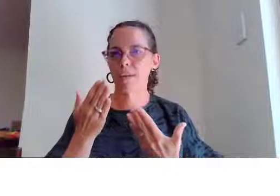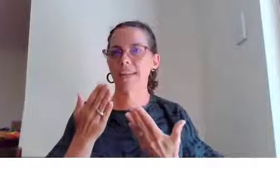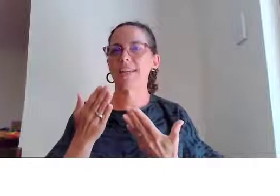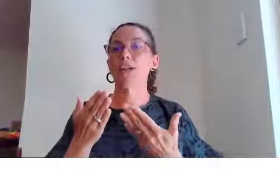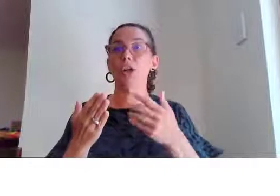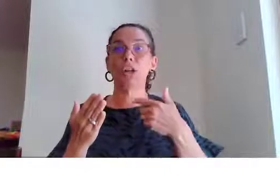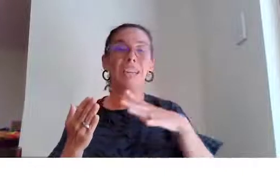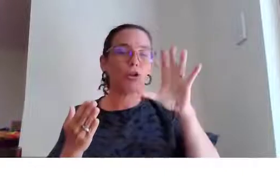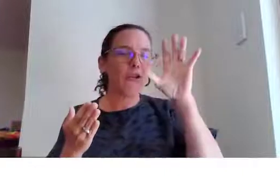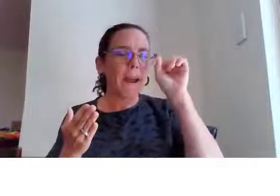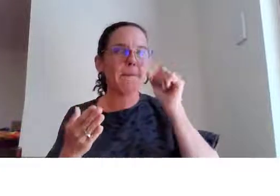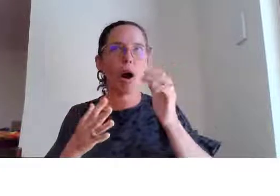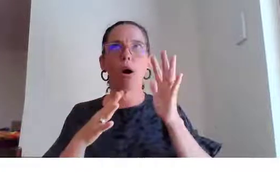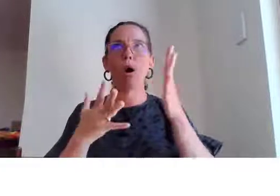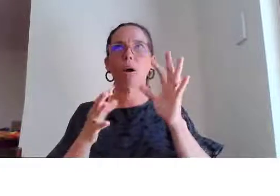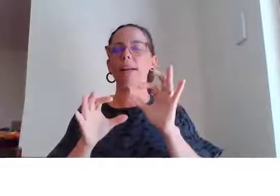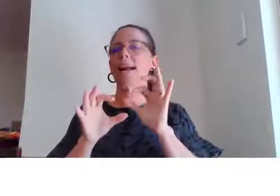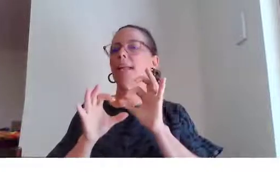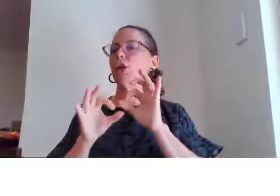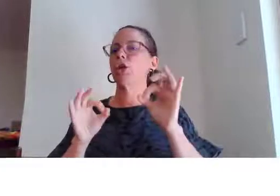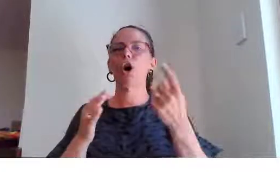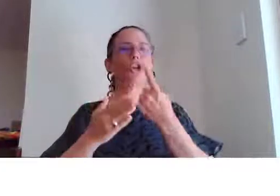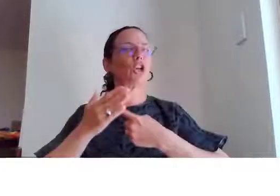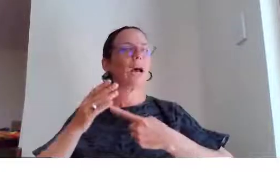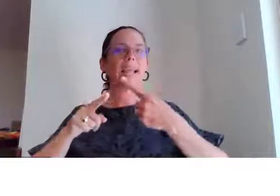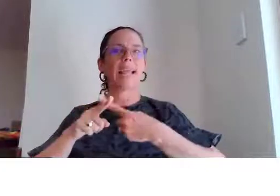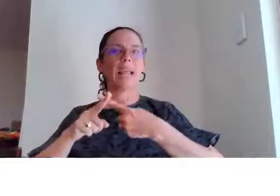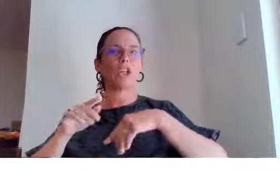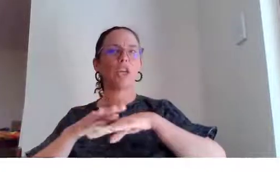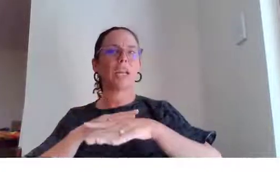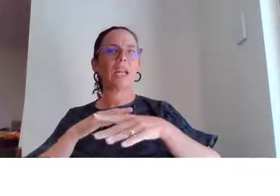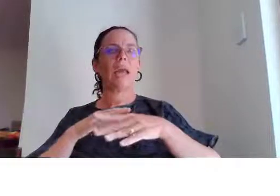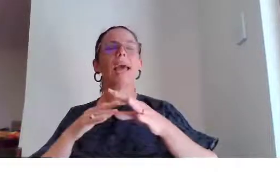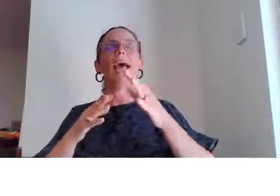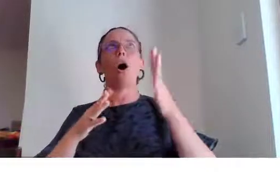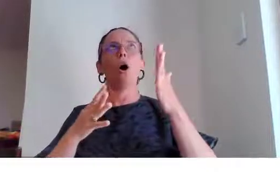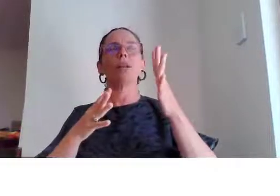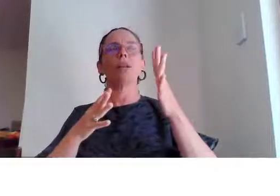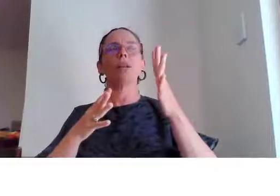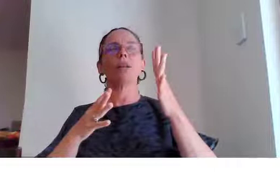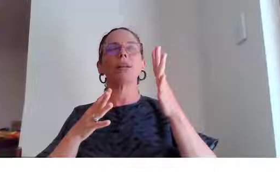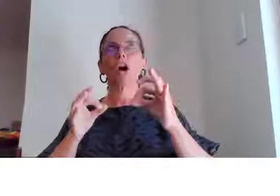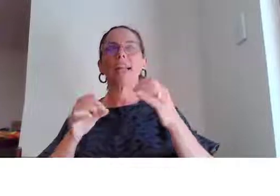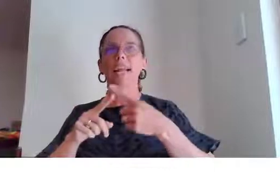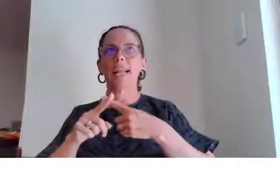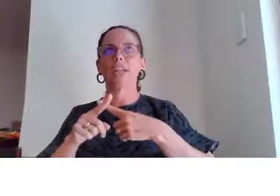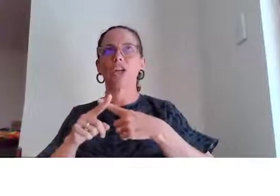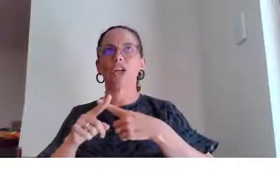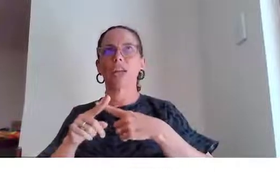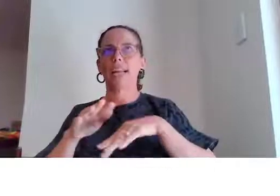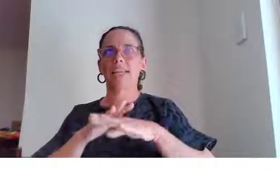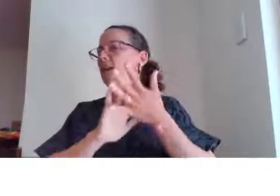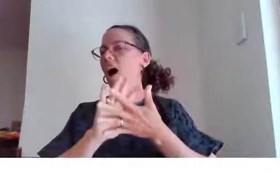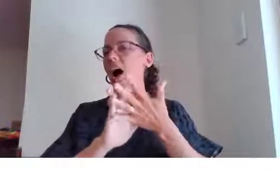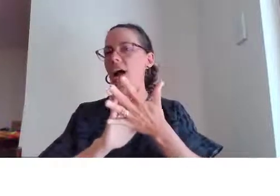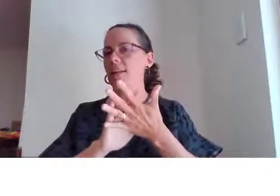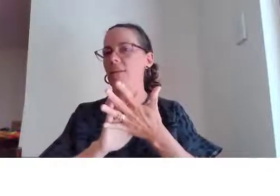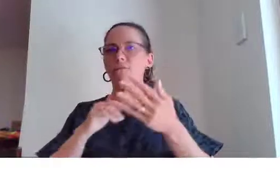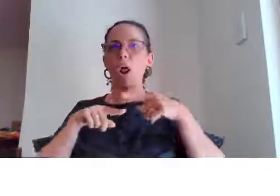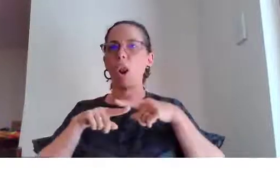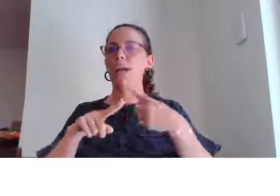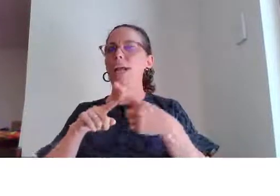rhyme throughout the story. So we need to remember that Auslan is